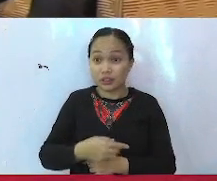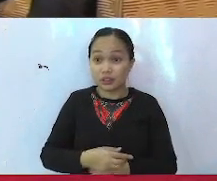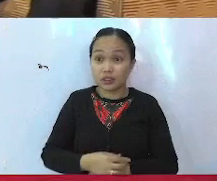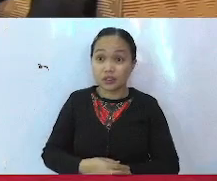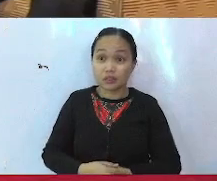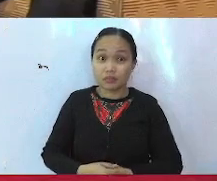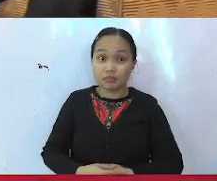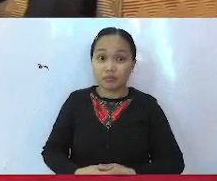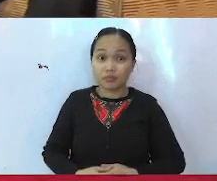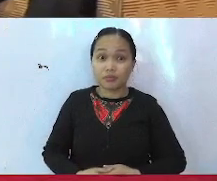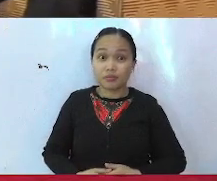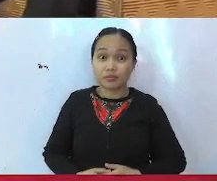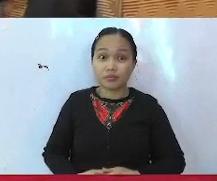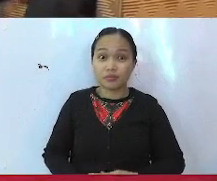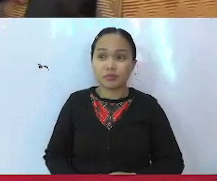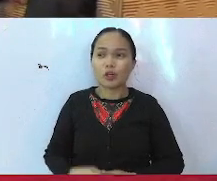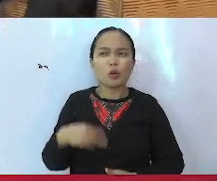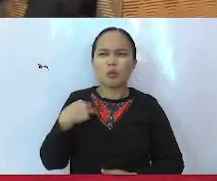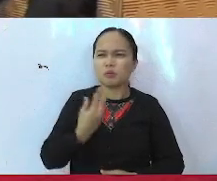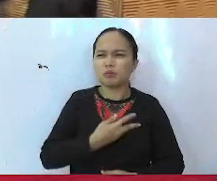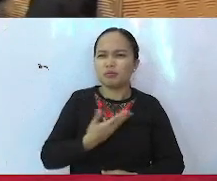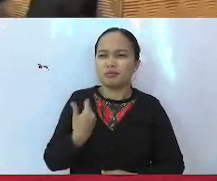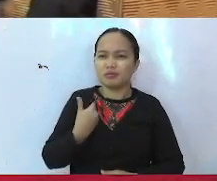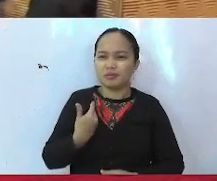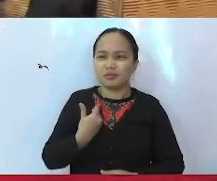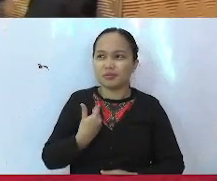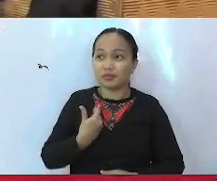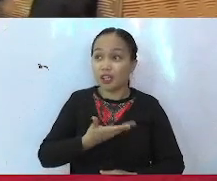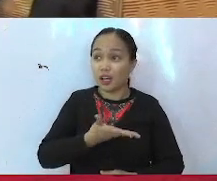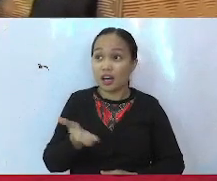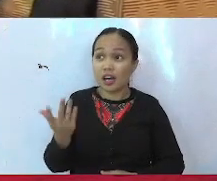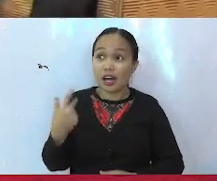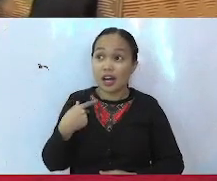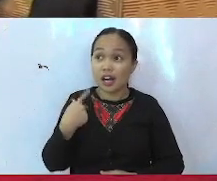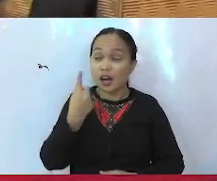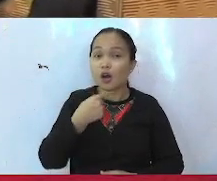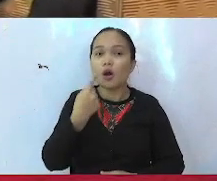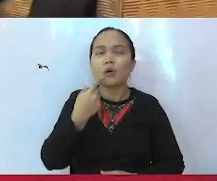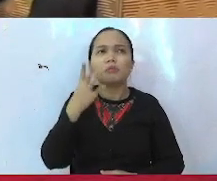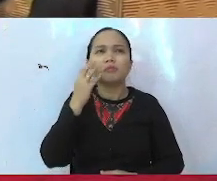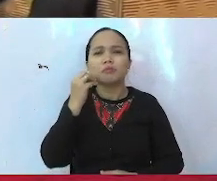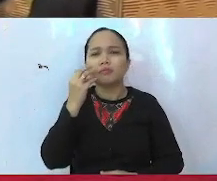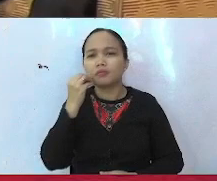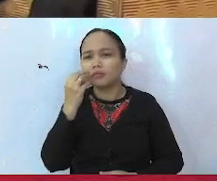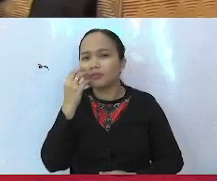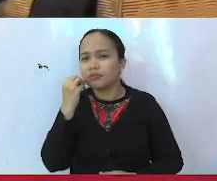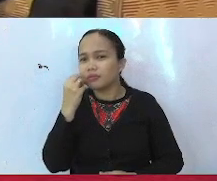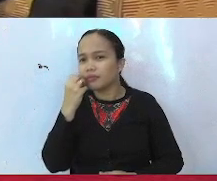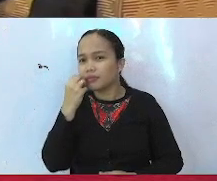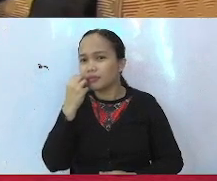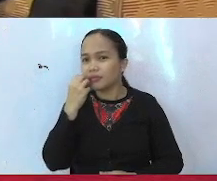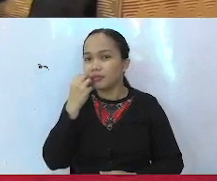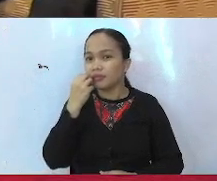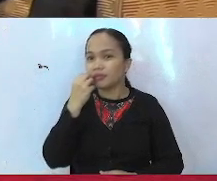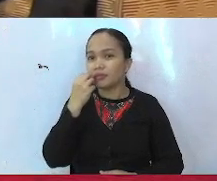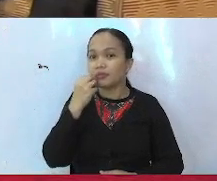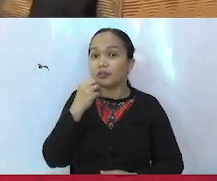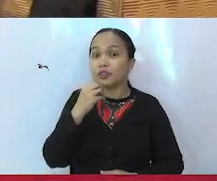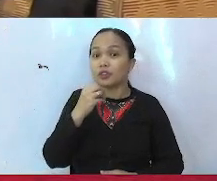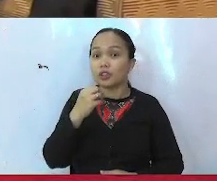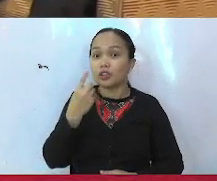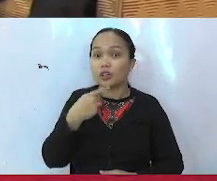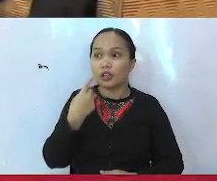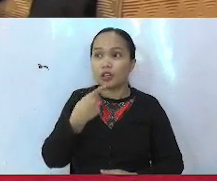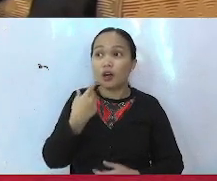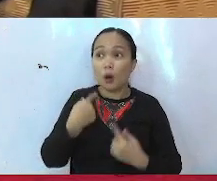You ever tried? Because maybe he tried. Because So what about this? Who's ever done go-karts? Go-karts. Yeah, I did. Who's